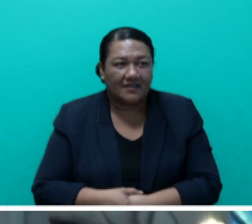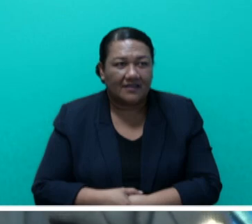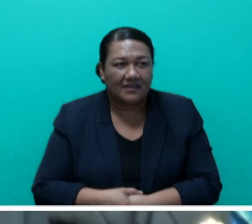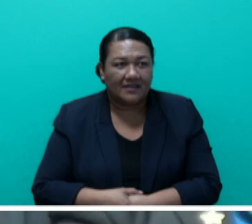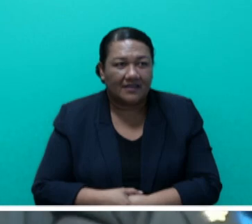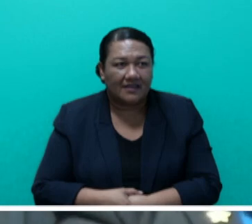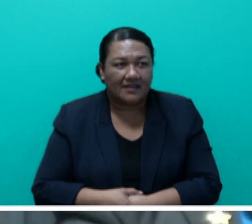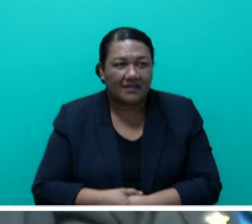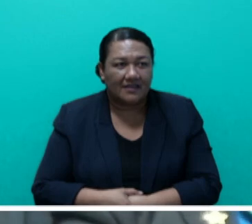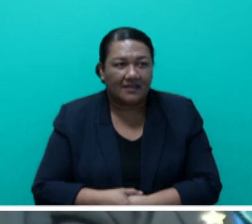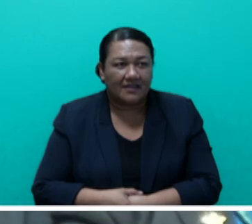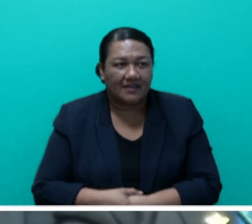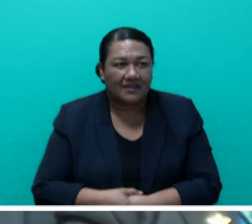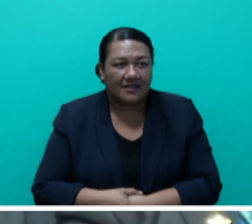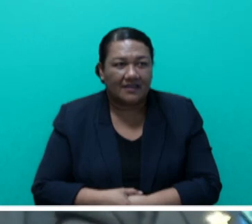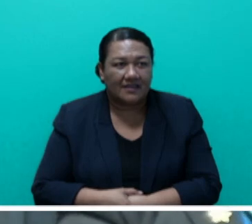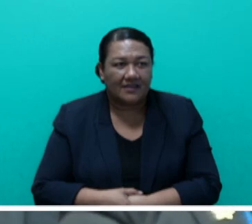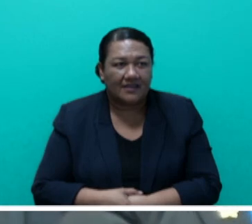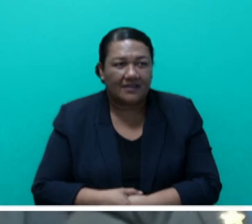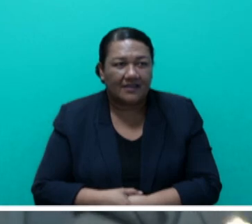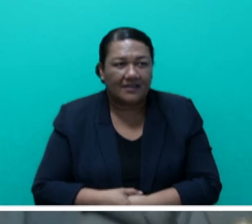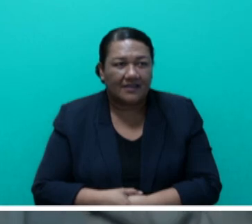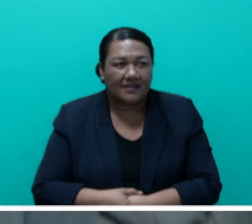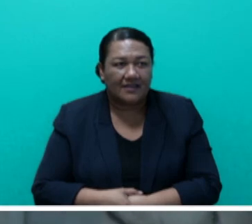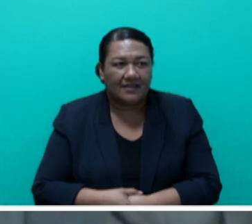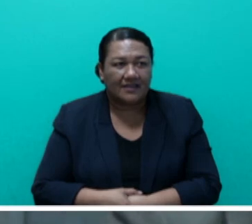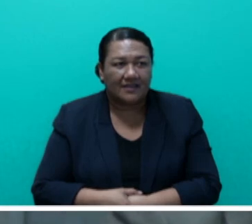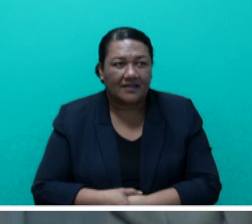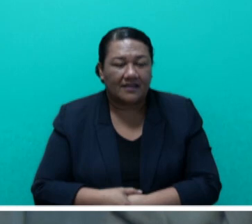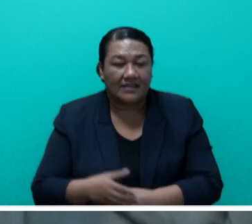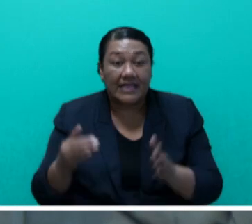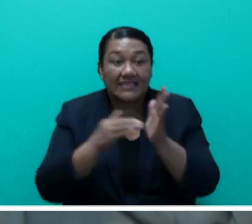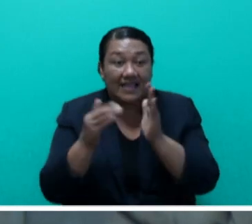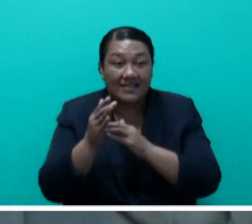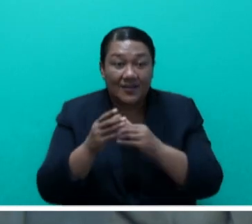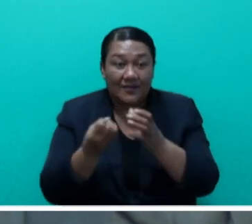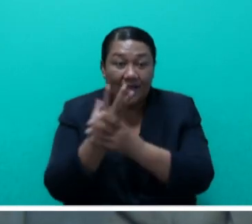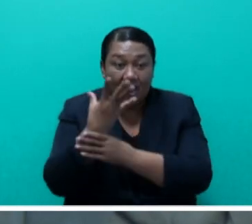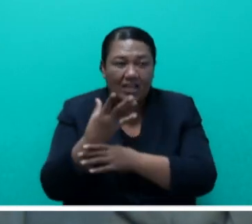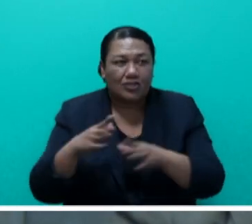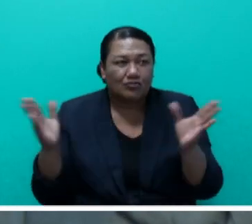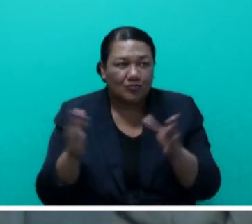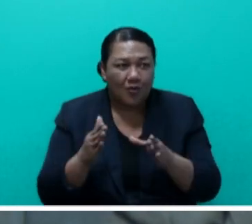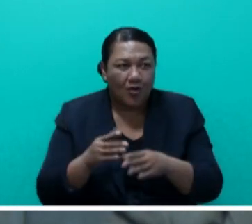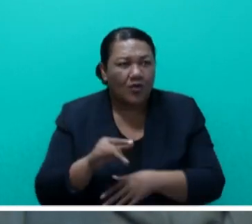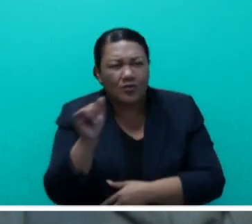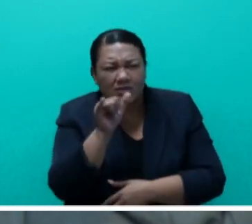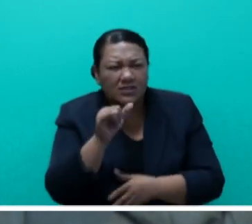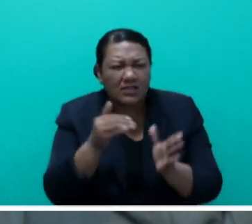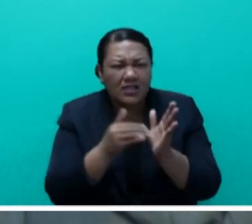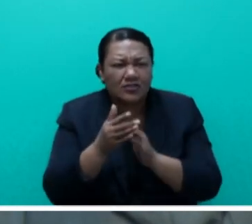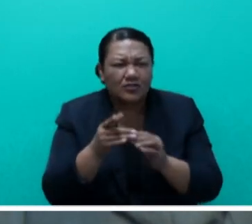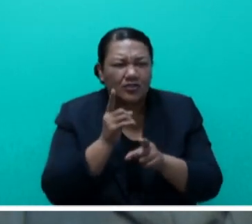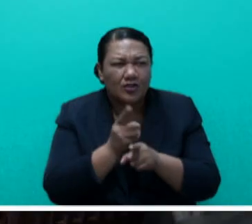because it's a bit too small. Okay, what size you talking about? Sorry. Big size.